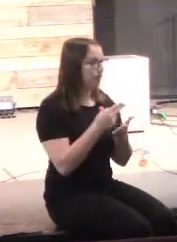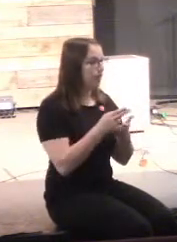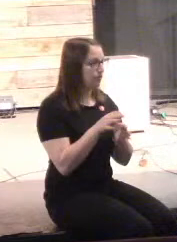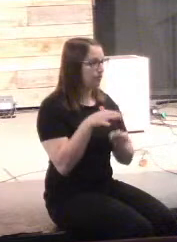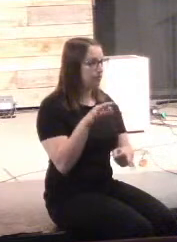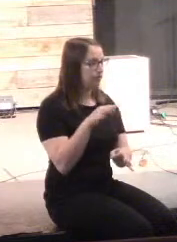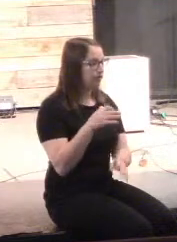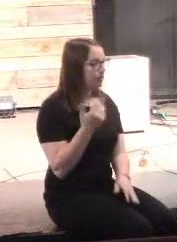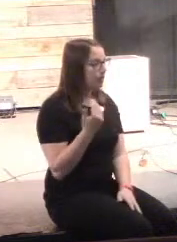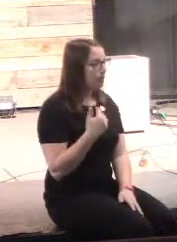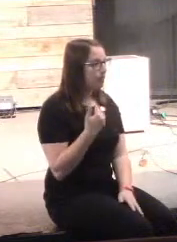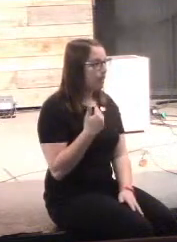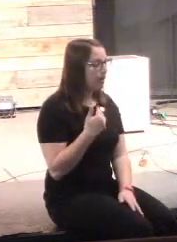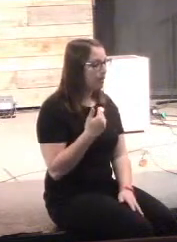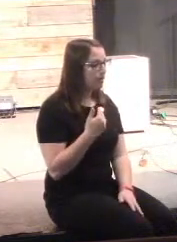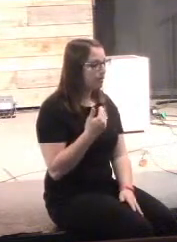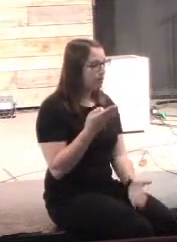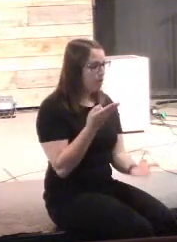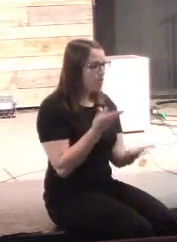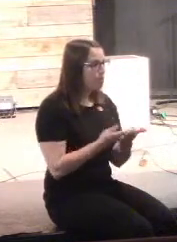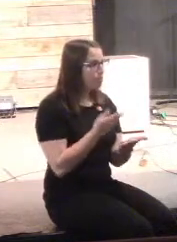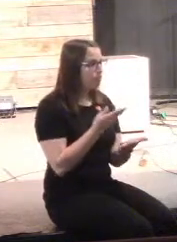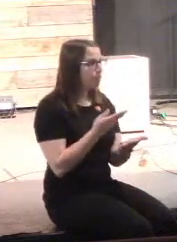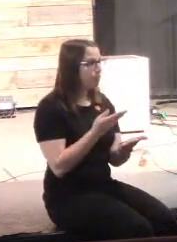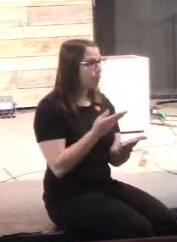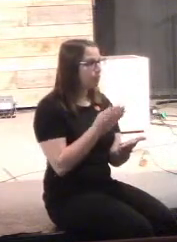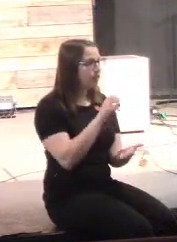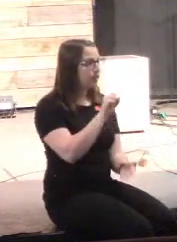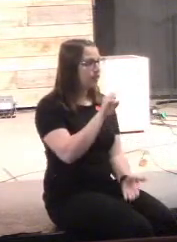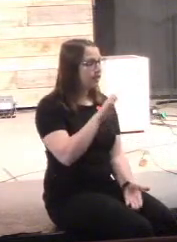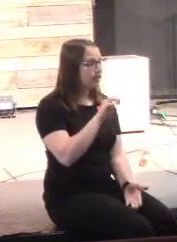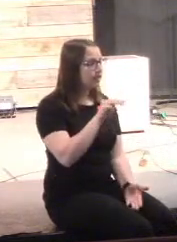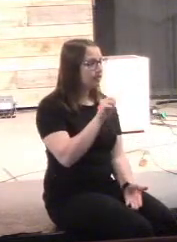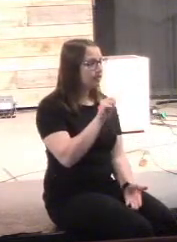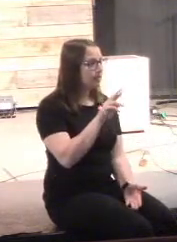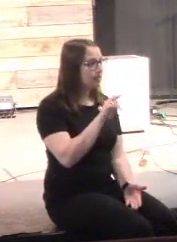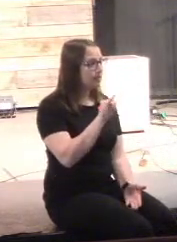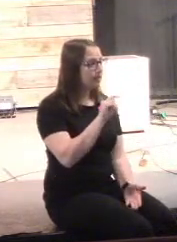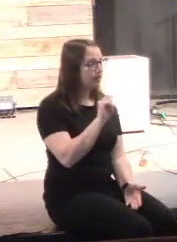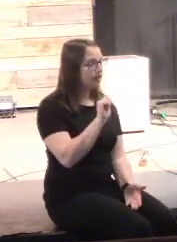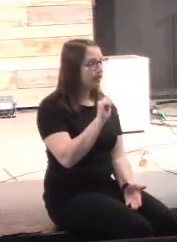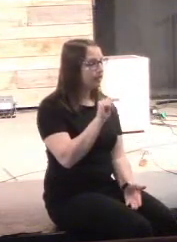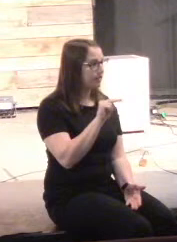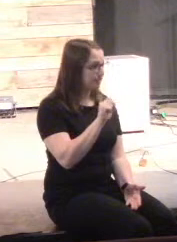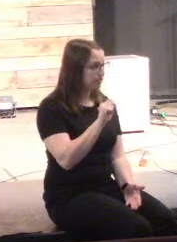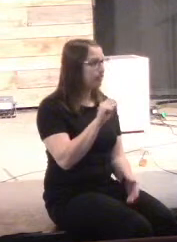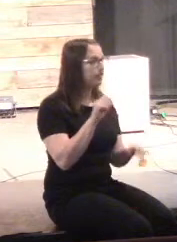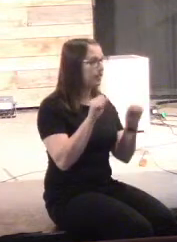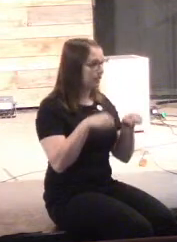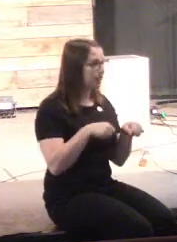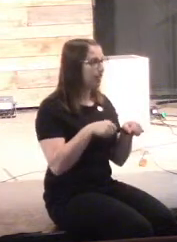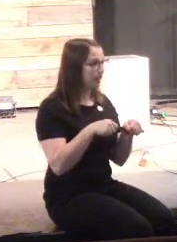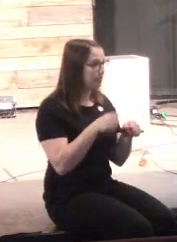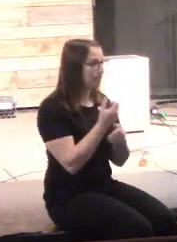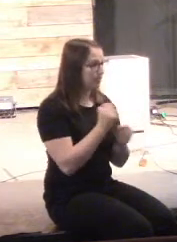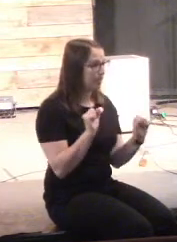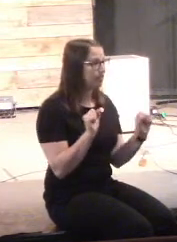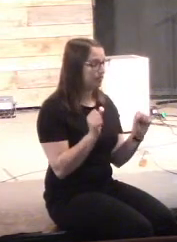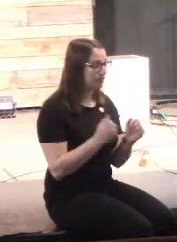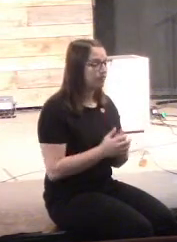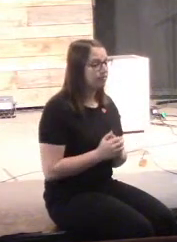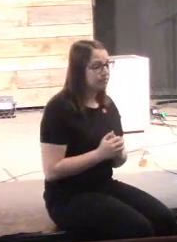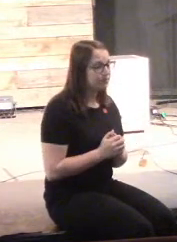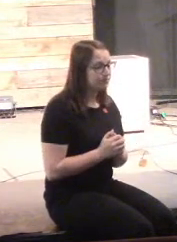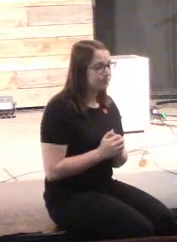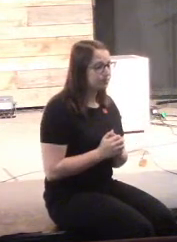Wow. Proof that even the Samaritans can be saved. And so as Peter and John leave,